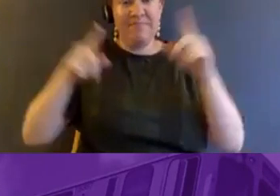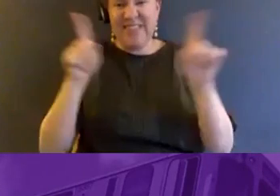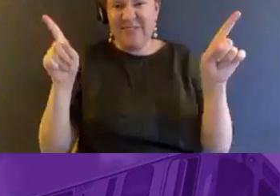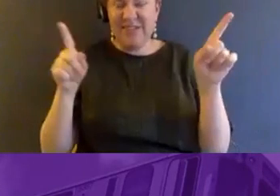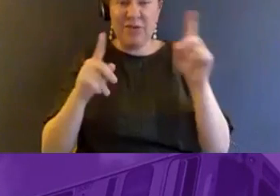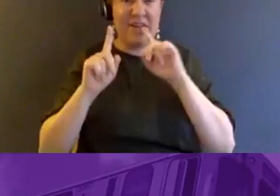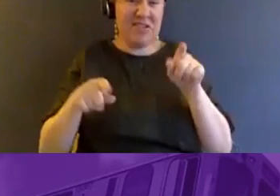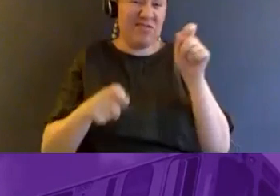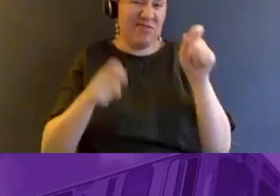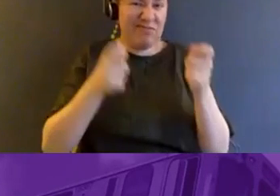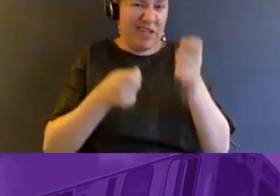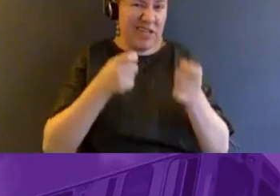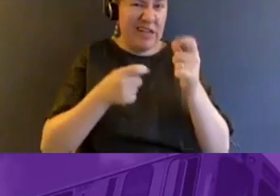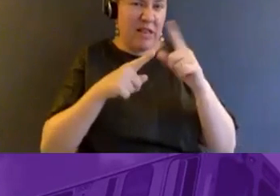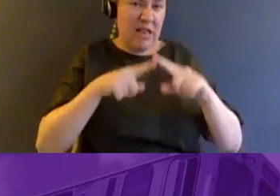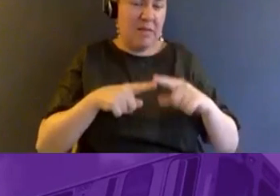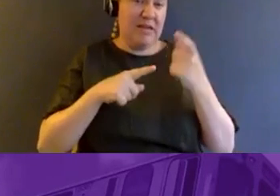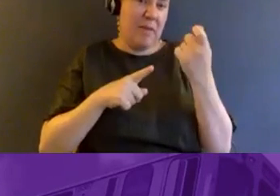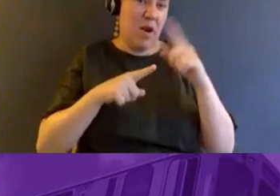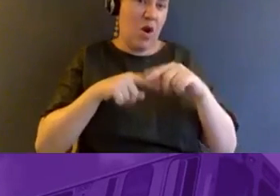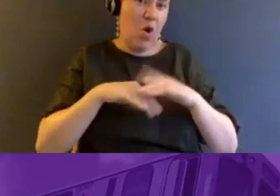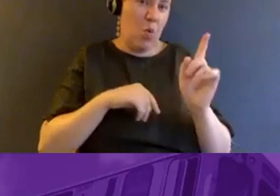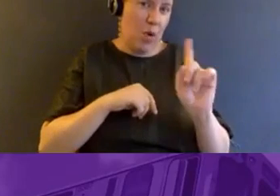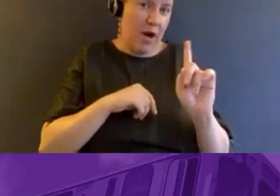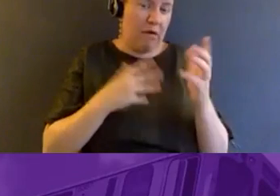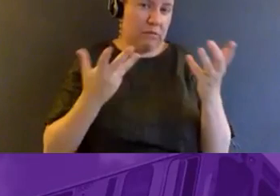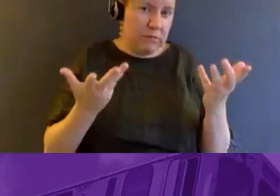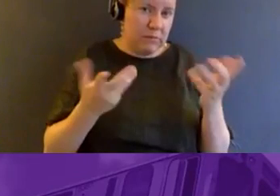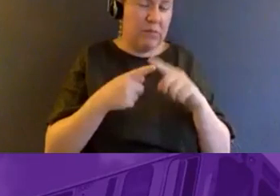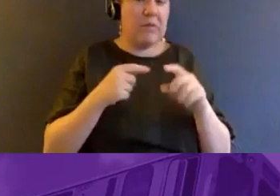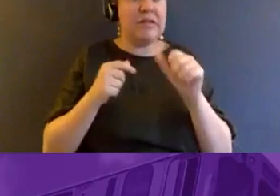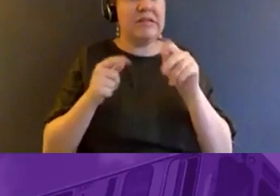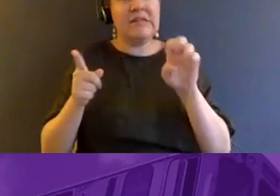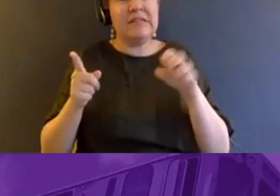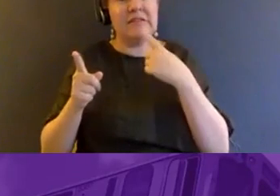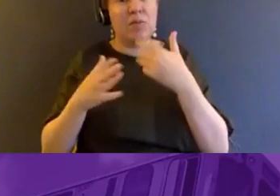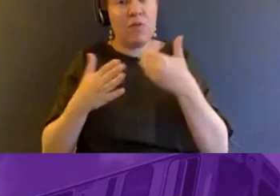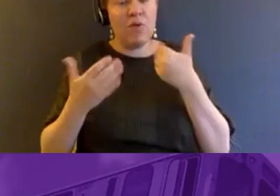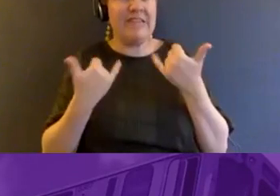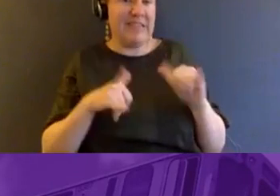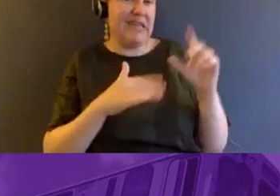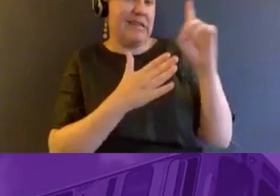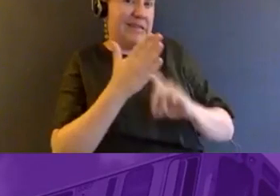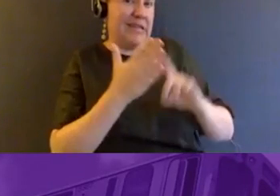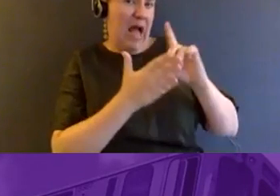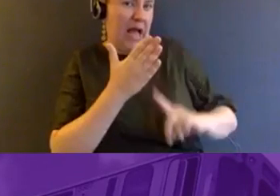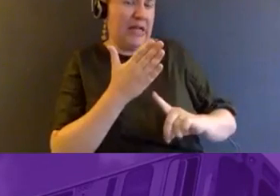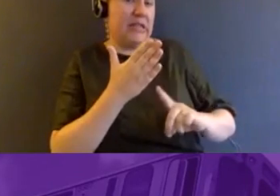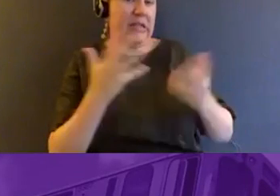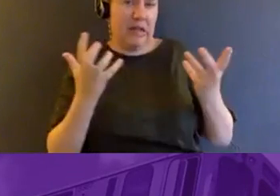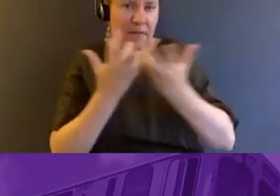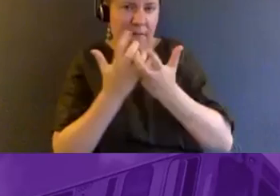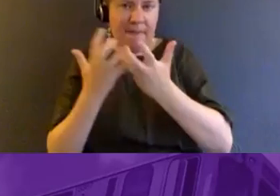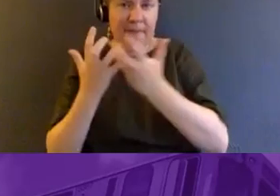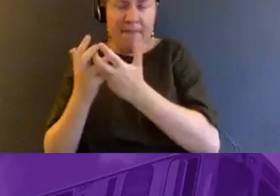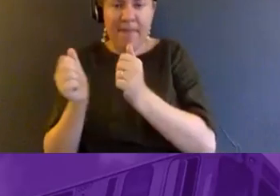changes a little bit based on where you are. But as Steve mentioned before, we are still designing this in scale to the neighborhood, in particular